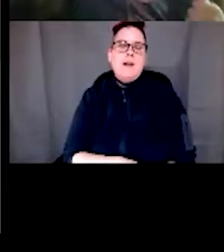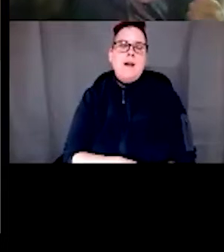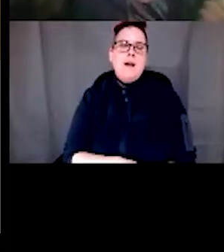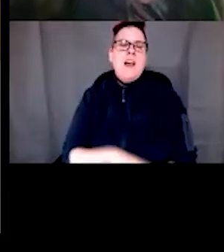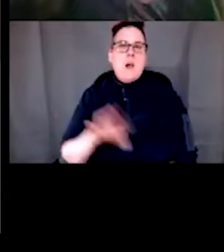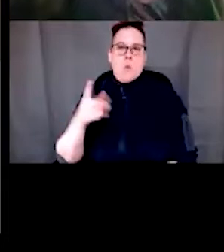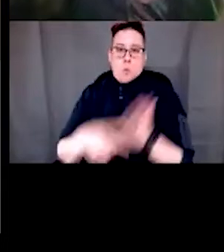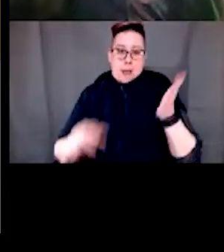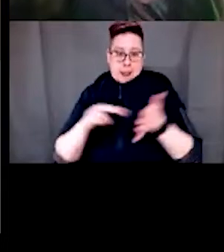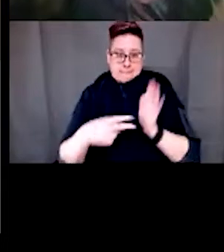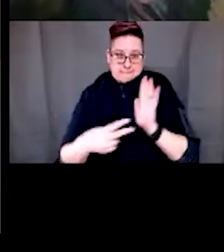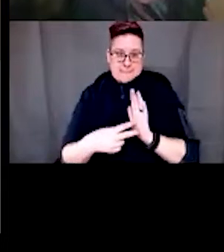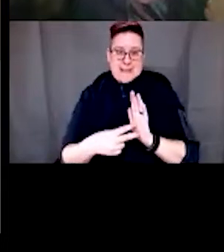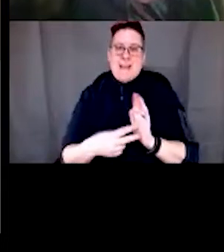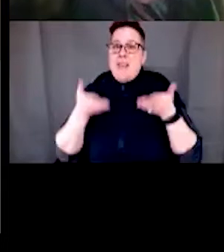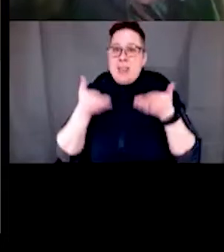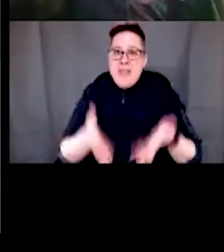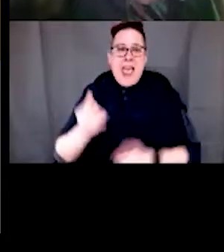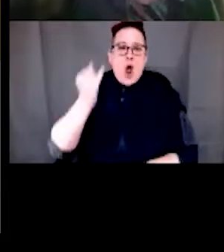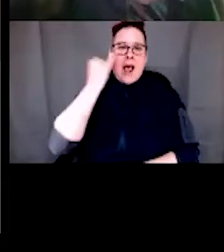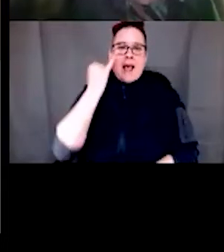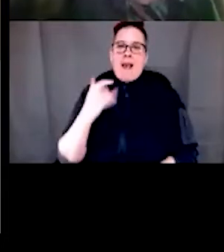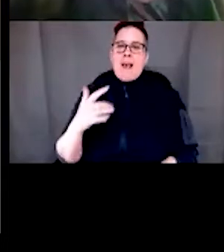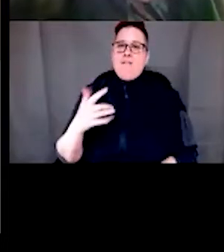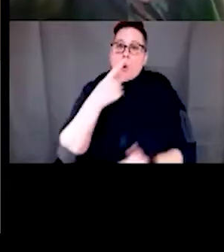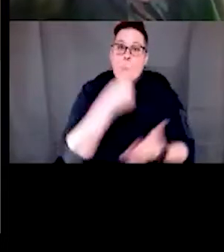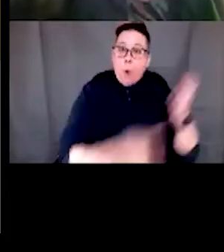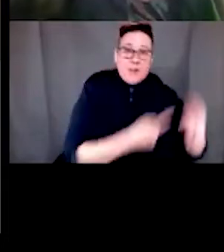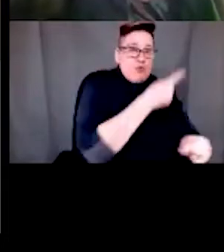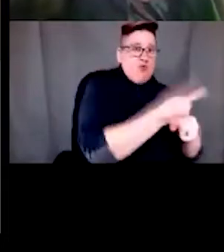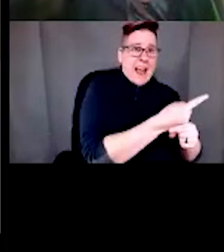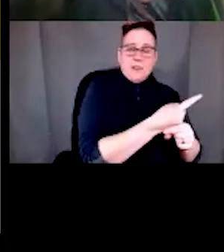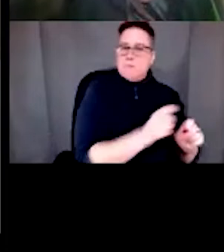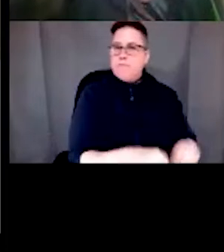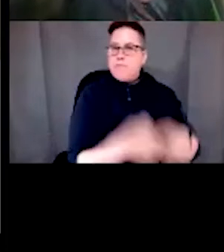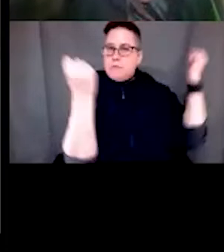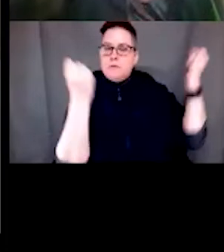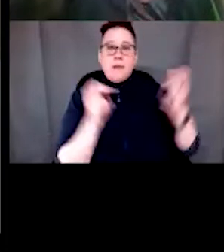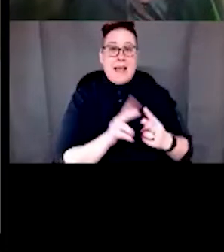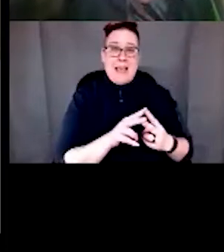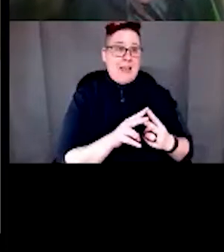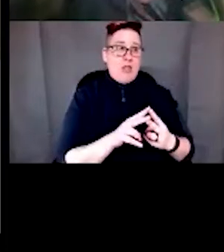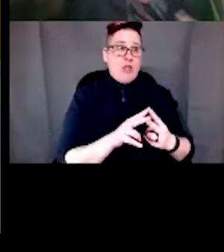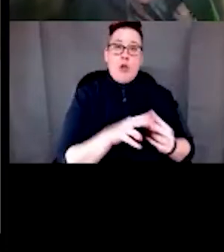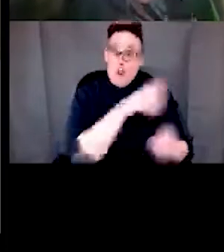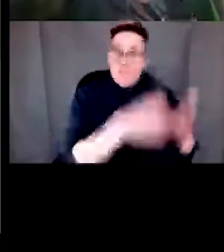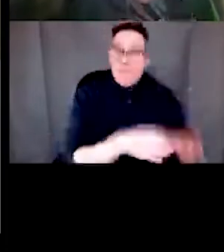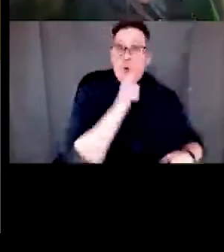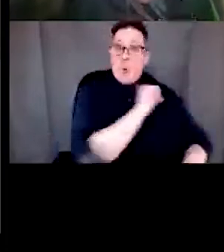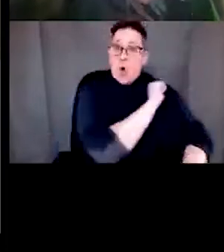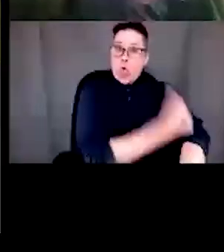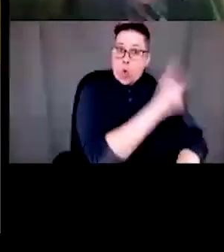definition is that it's present when there's been a betrayal of what's right, either by somebody in legitimate authority or